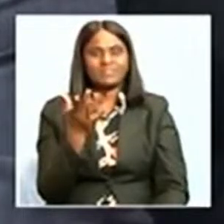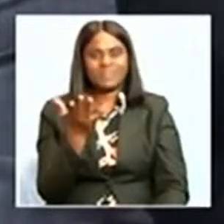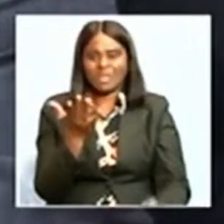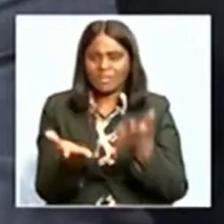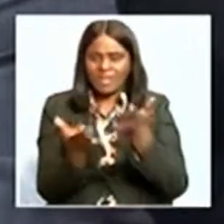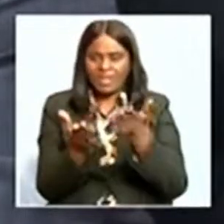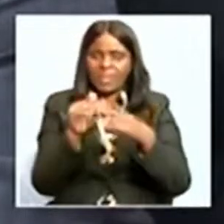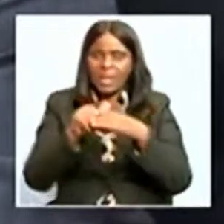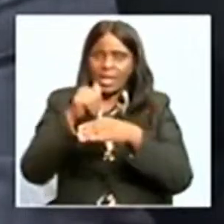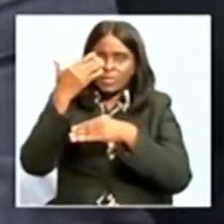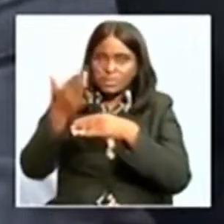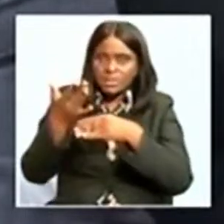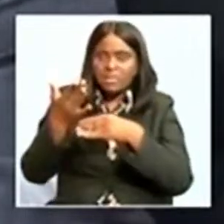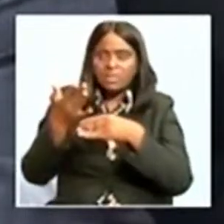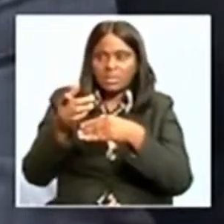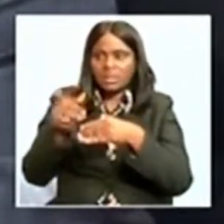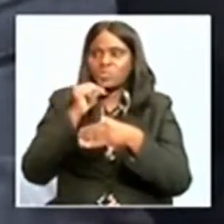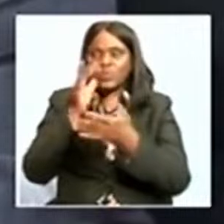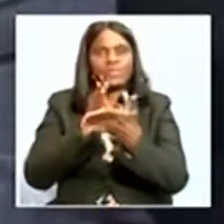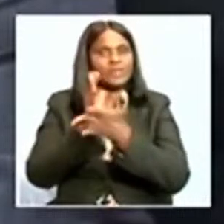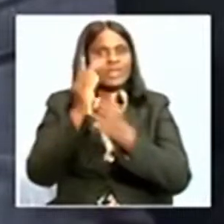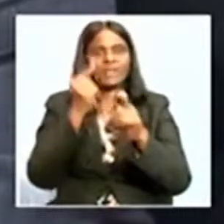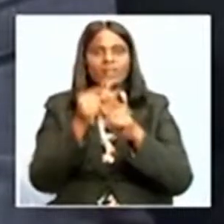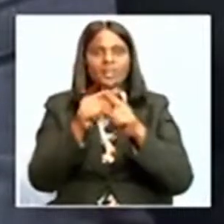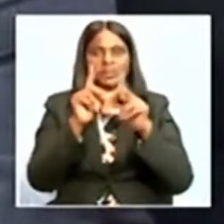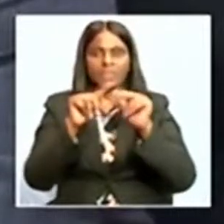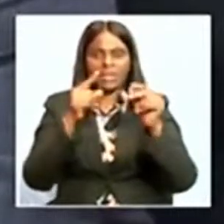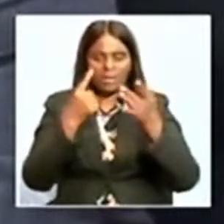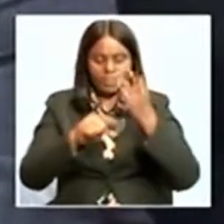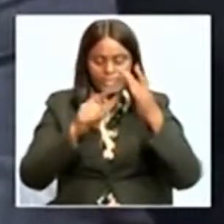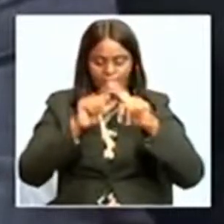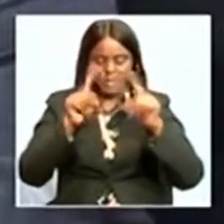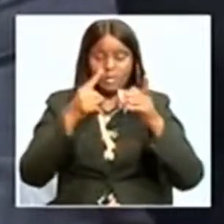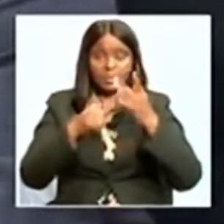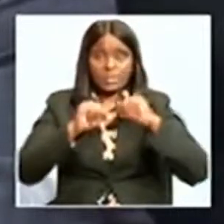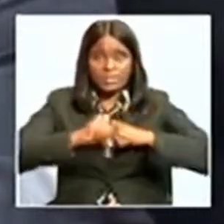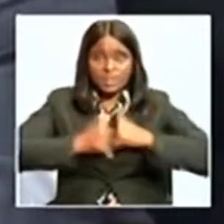maybe outside the box might not be the right term, but we seem to